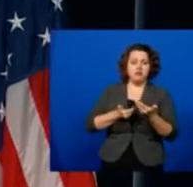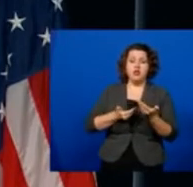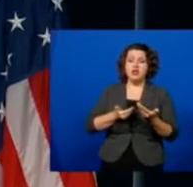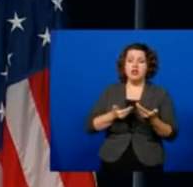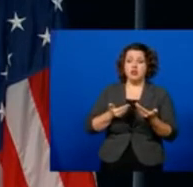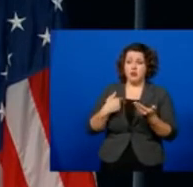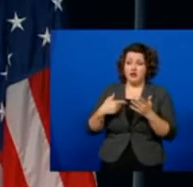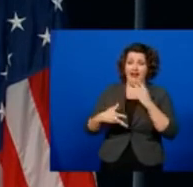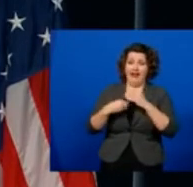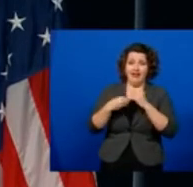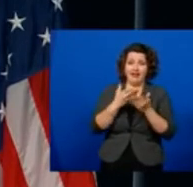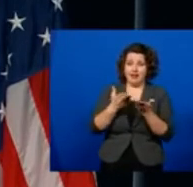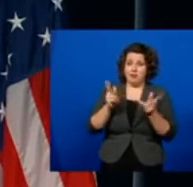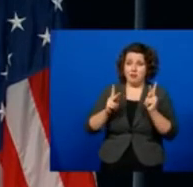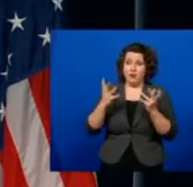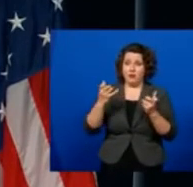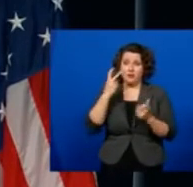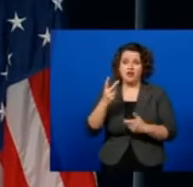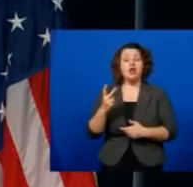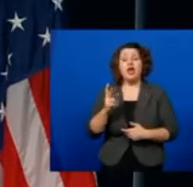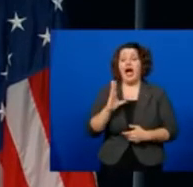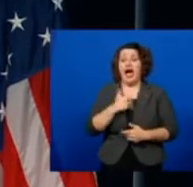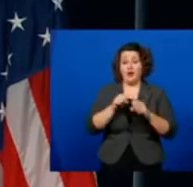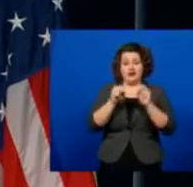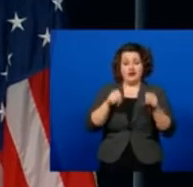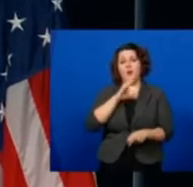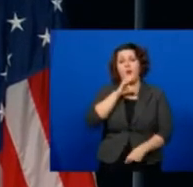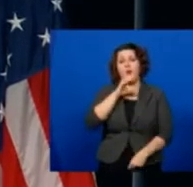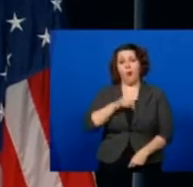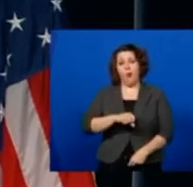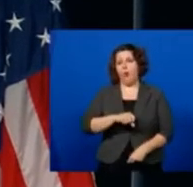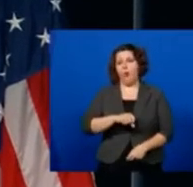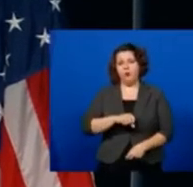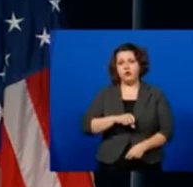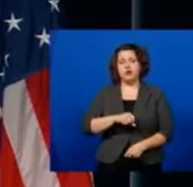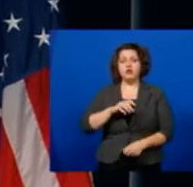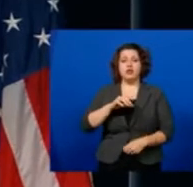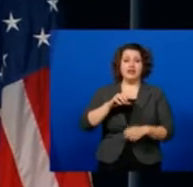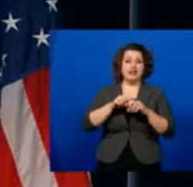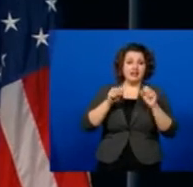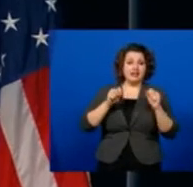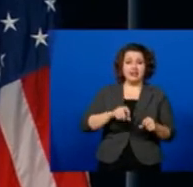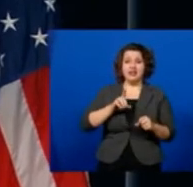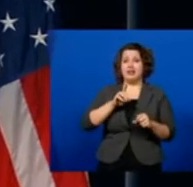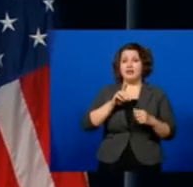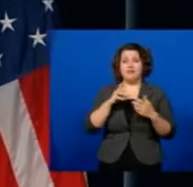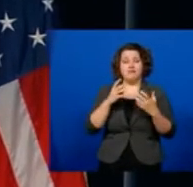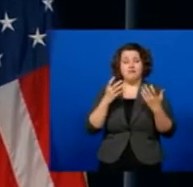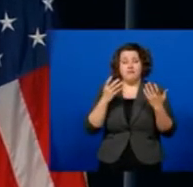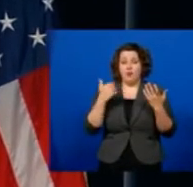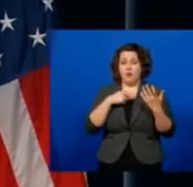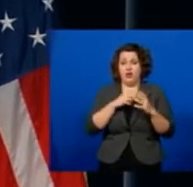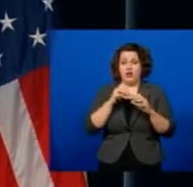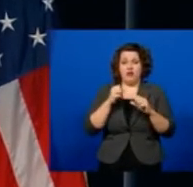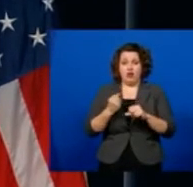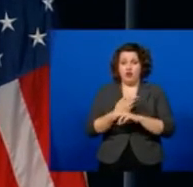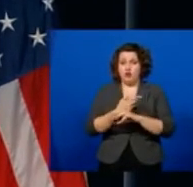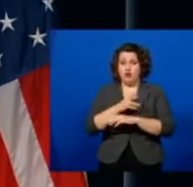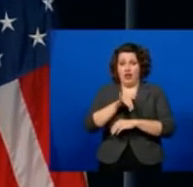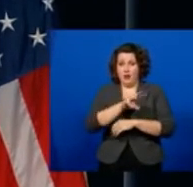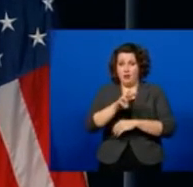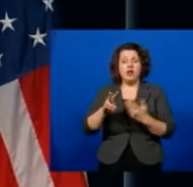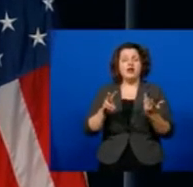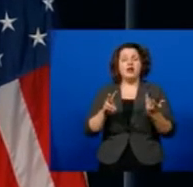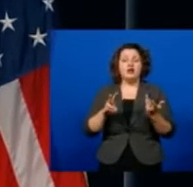We have an antiquated system, and with the system Domo and the system that we're able to utilize on the website, we are